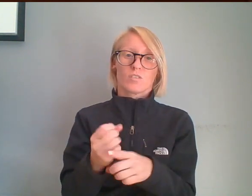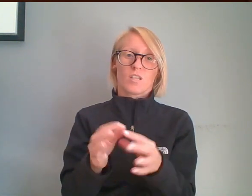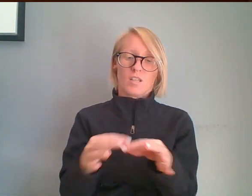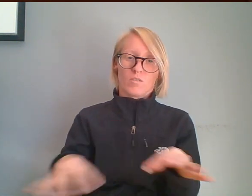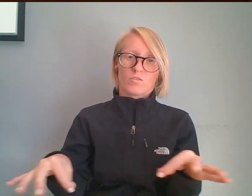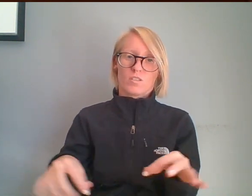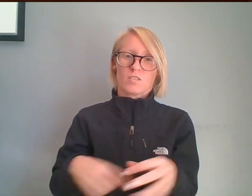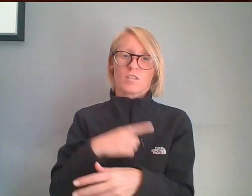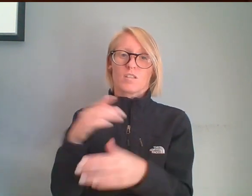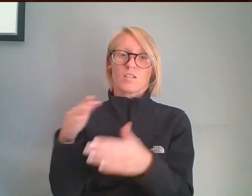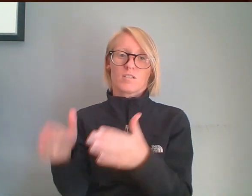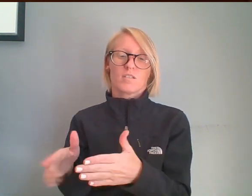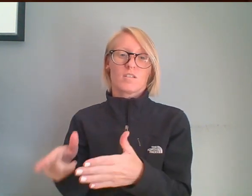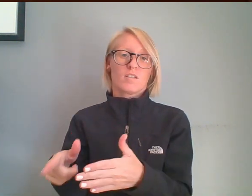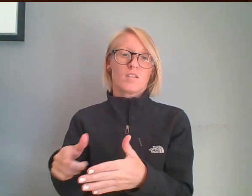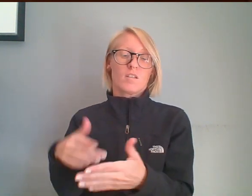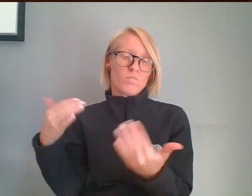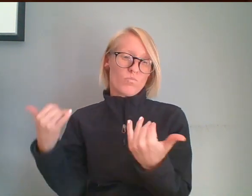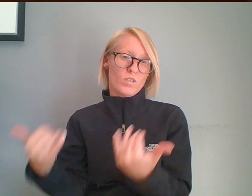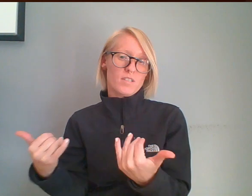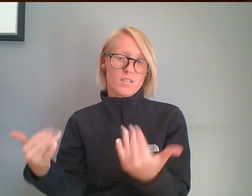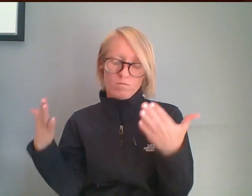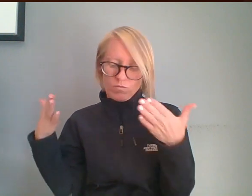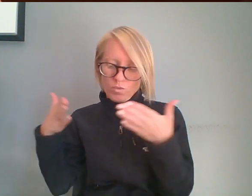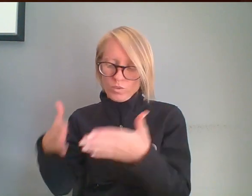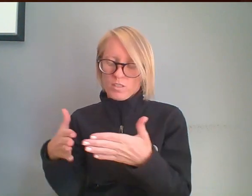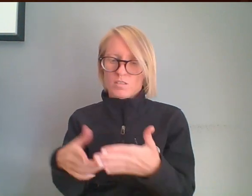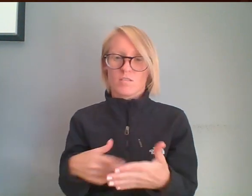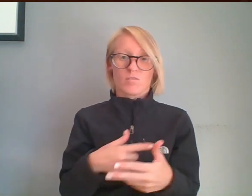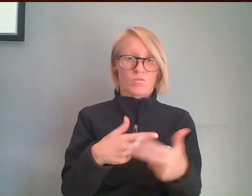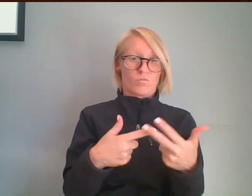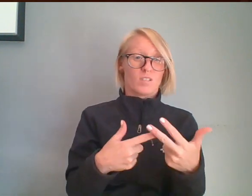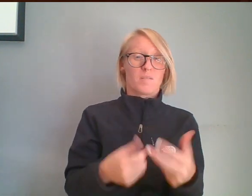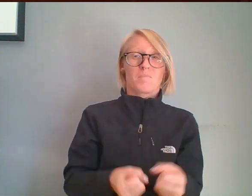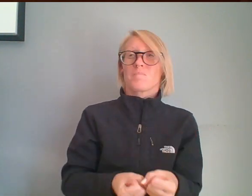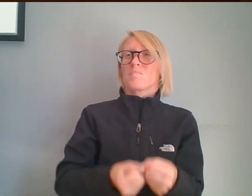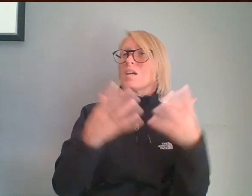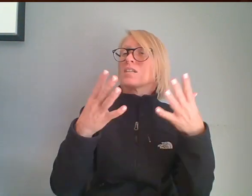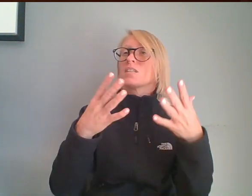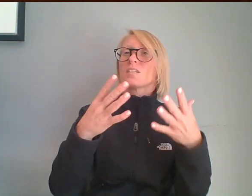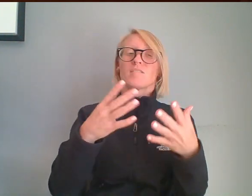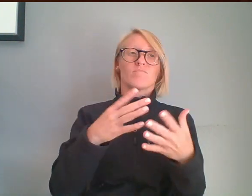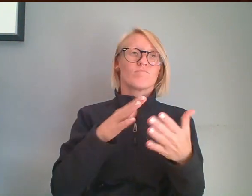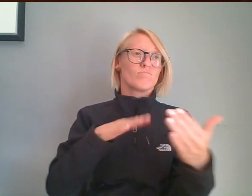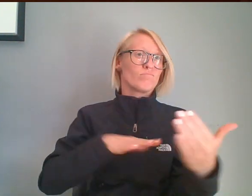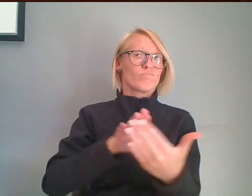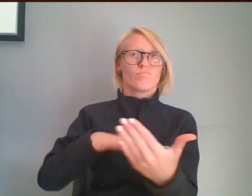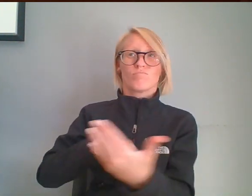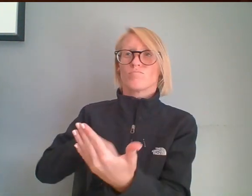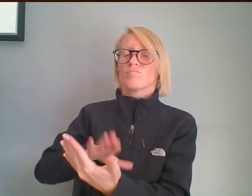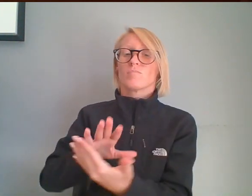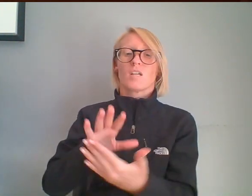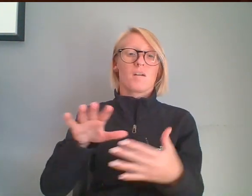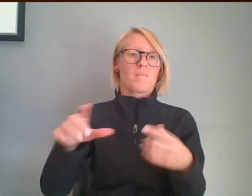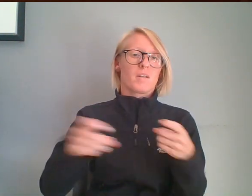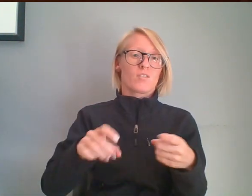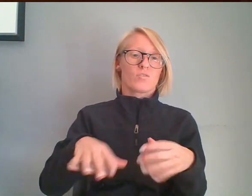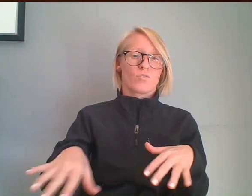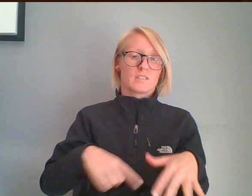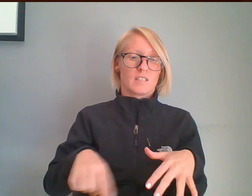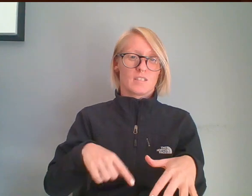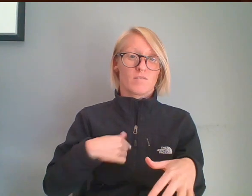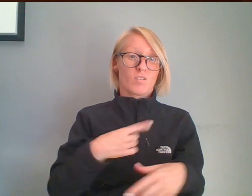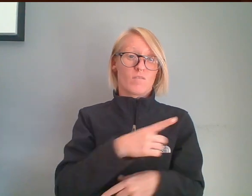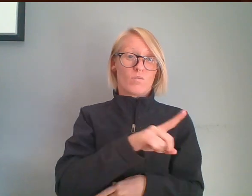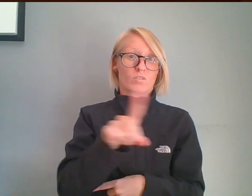present-oriented. Those are 3 of many tools that exist to help you manage your anxiety. If you have questions about other ways,